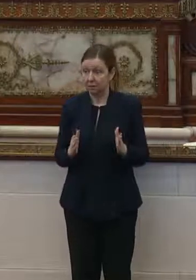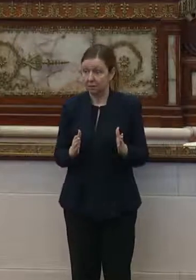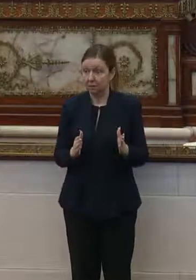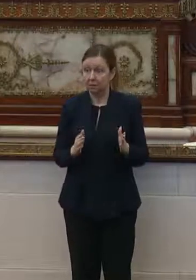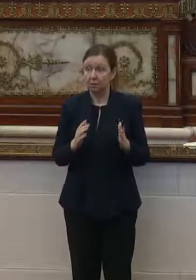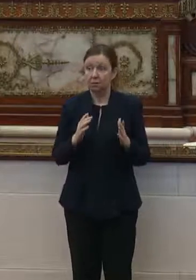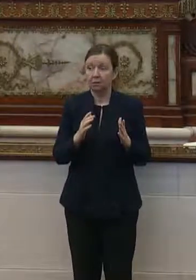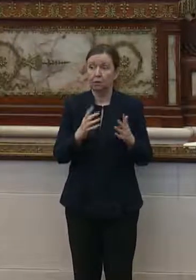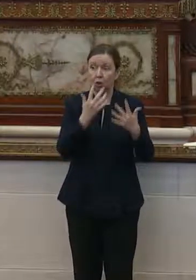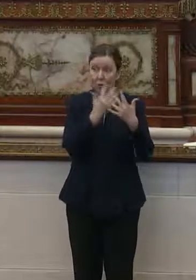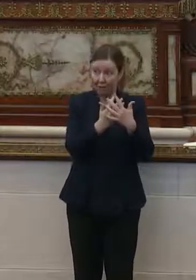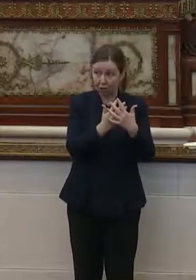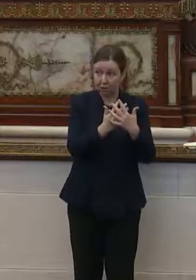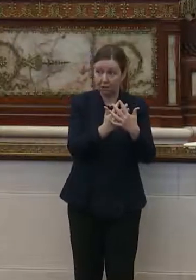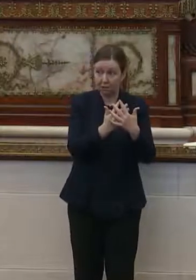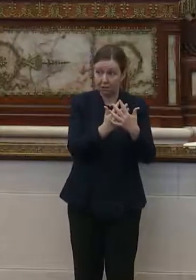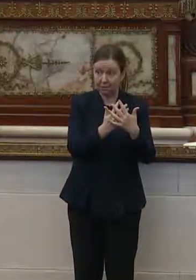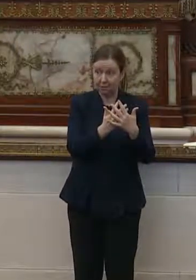corrections.